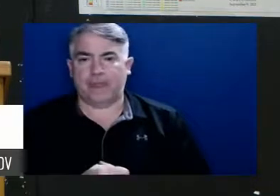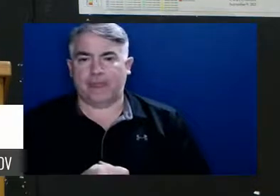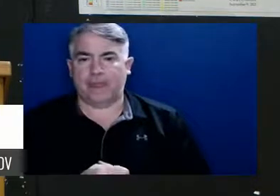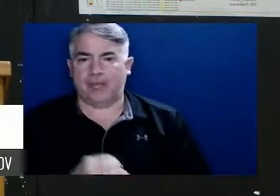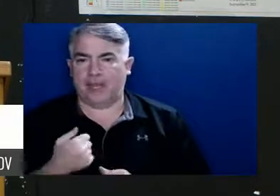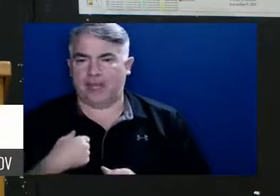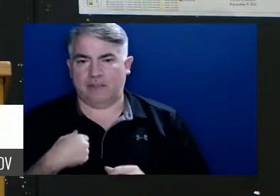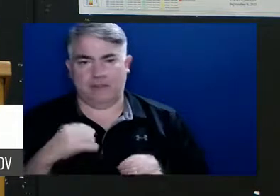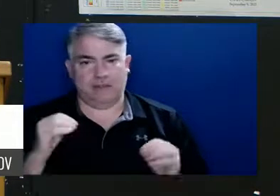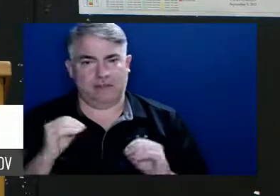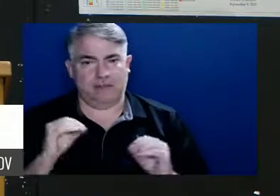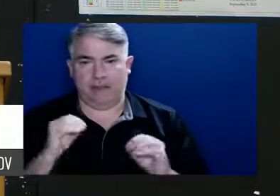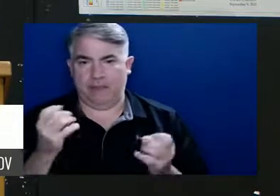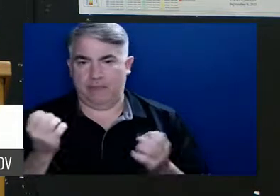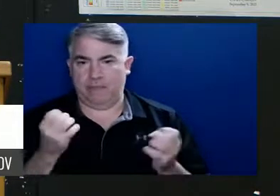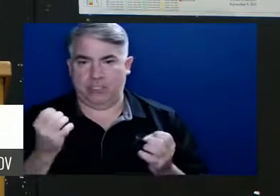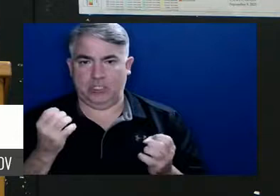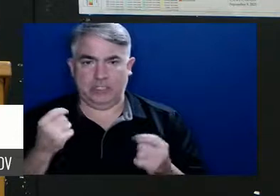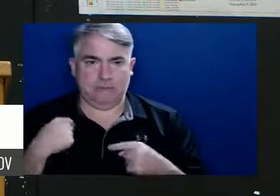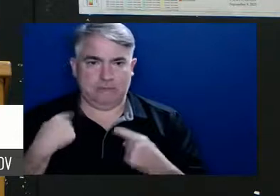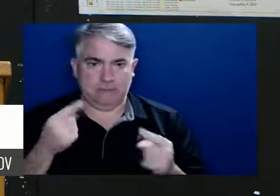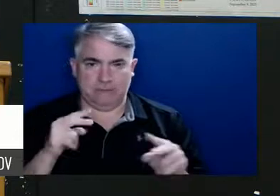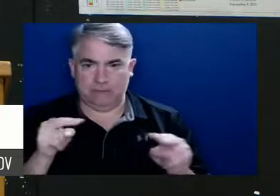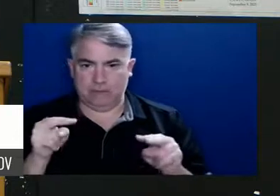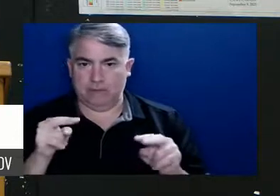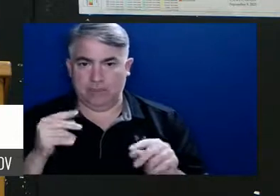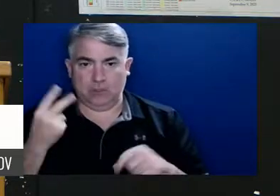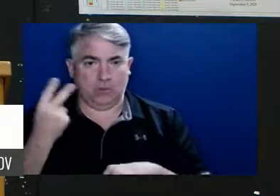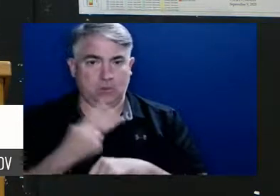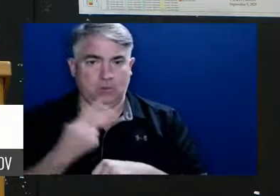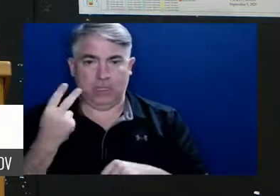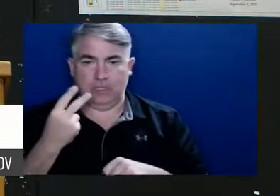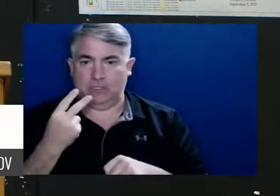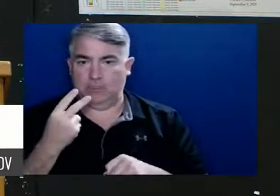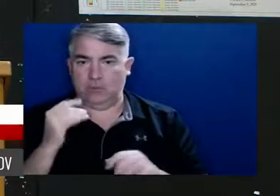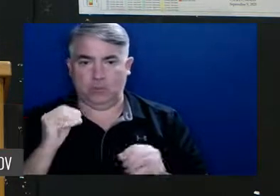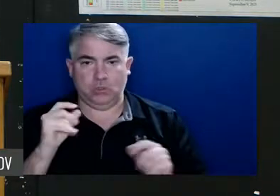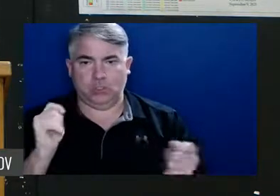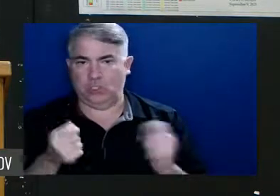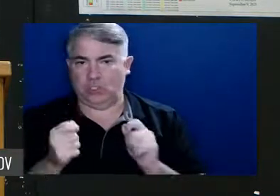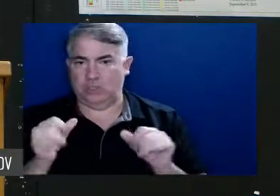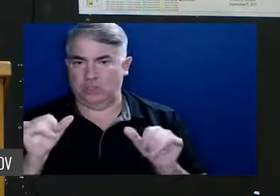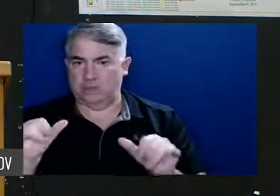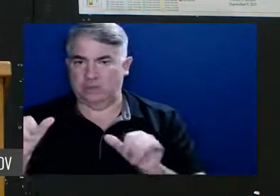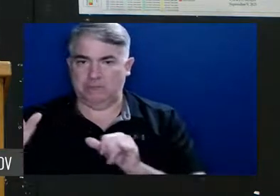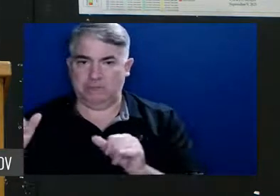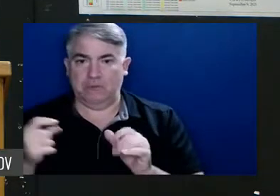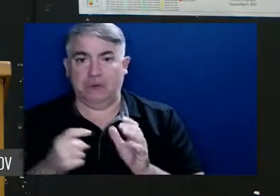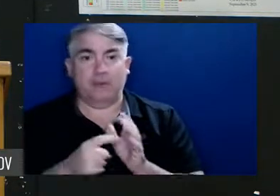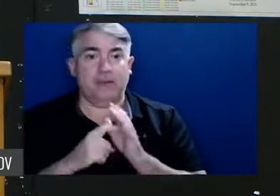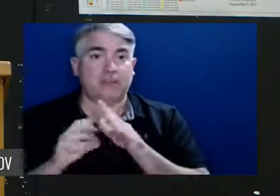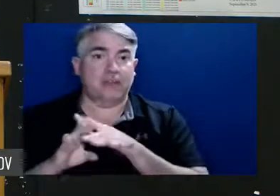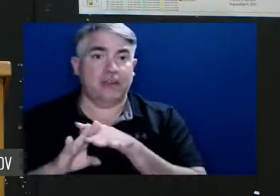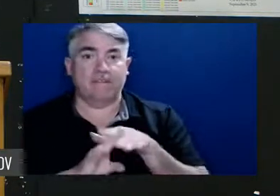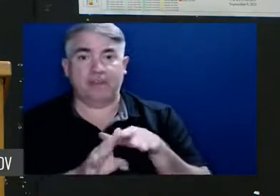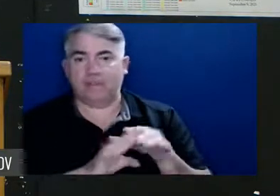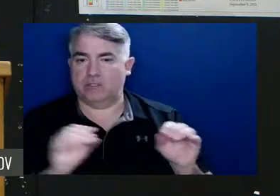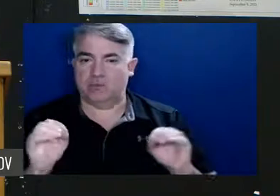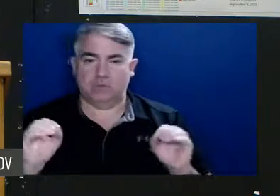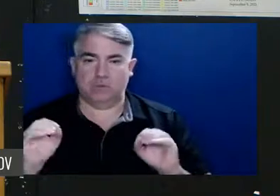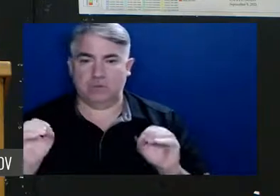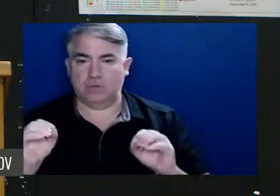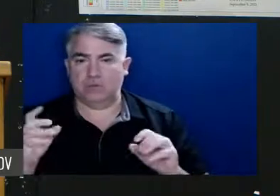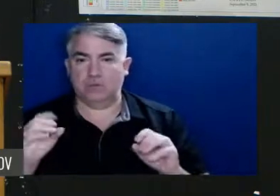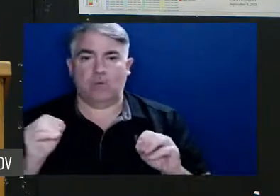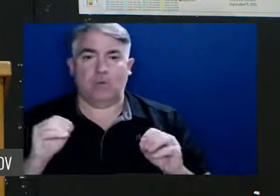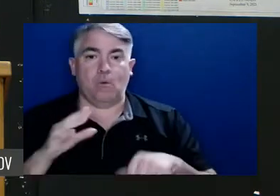last 2 days, we've made no changes to our mandatory evacuation orders or our warnings. We know that the community has a lot of questions about